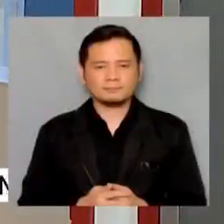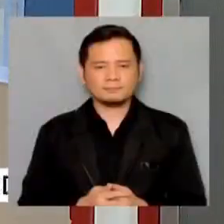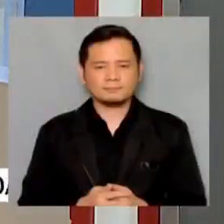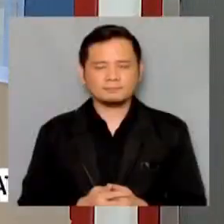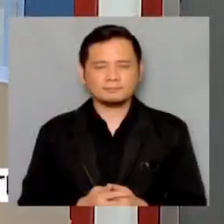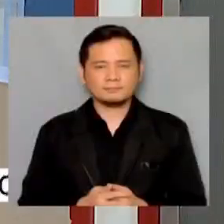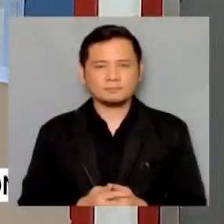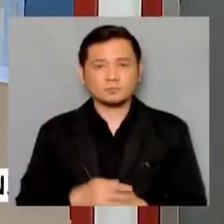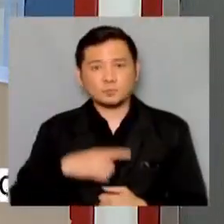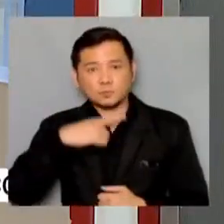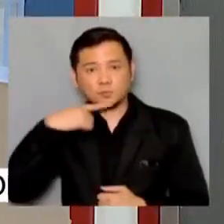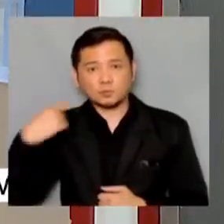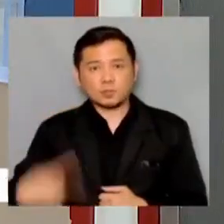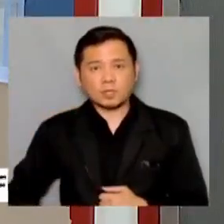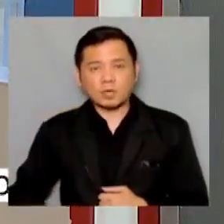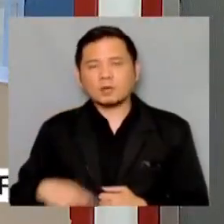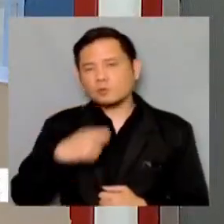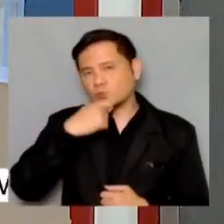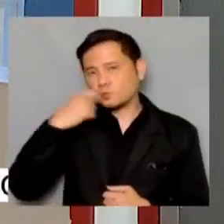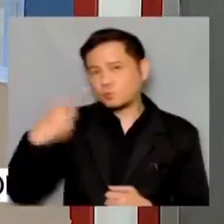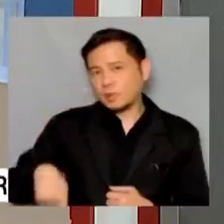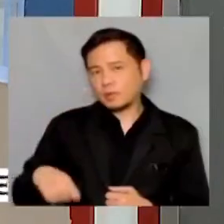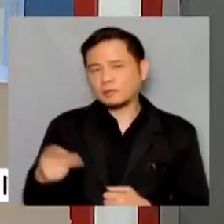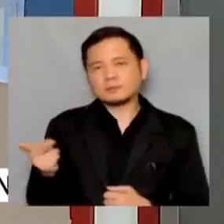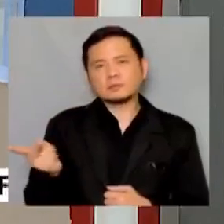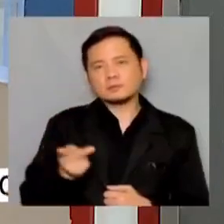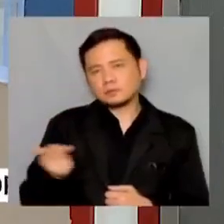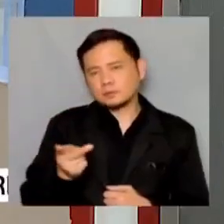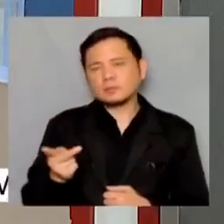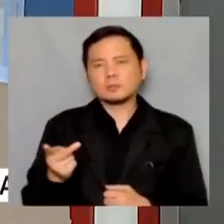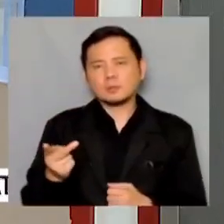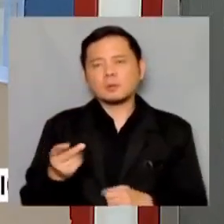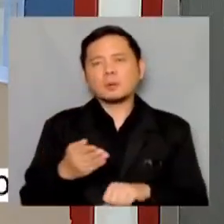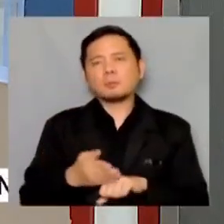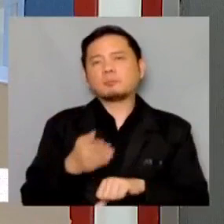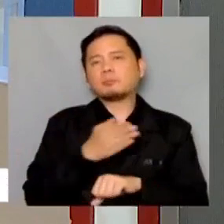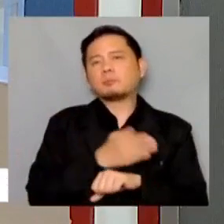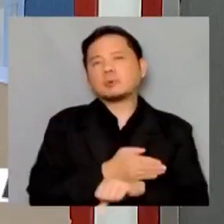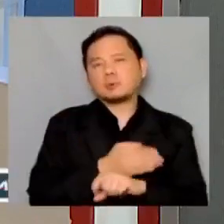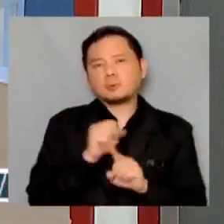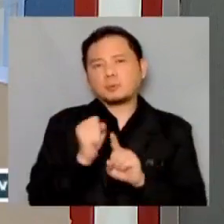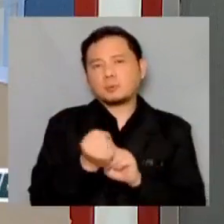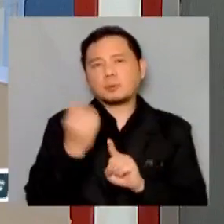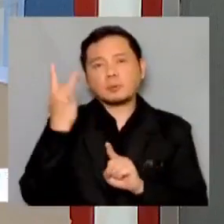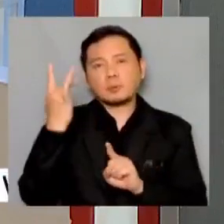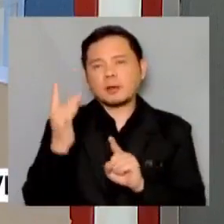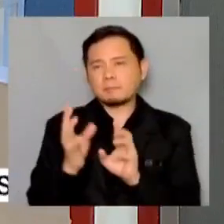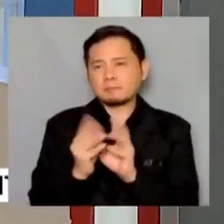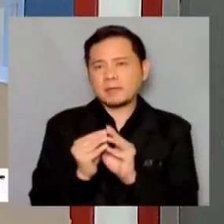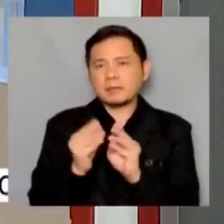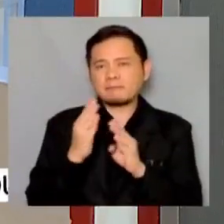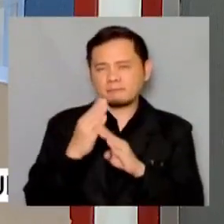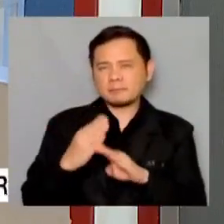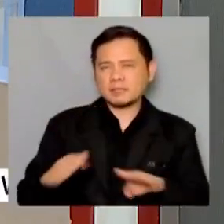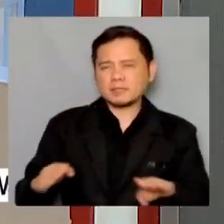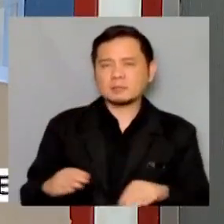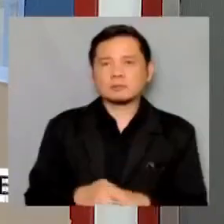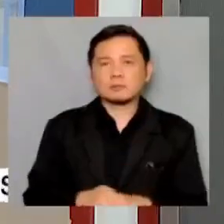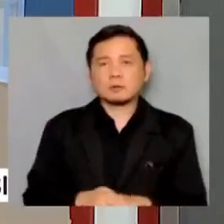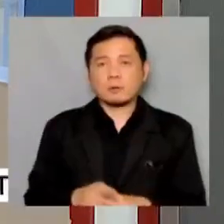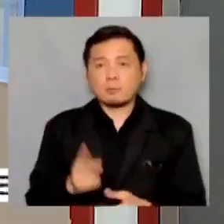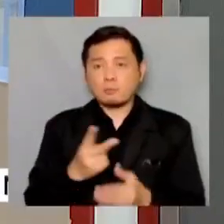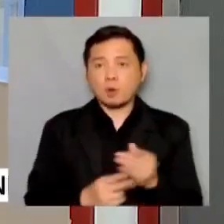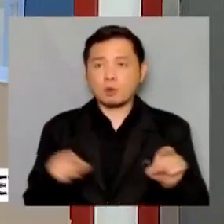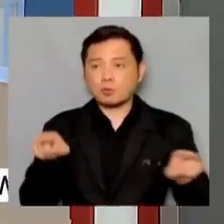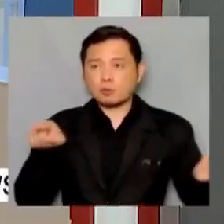Russia and Ukraine making their most significant progress yet in the peace talks as both sides offered proposals that could lead to